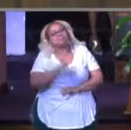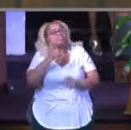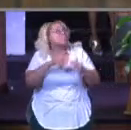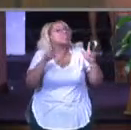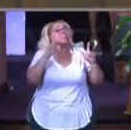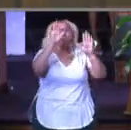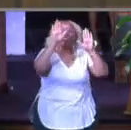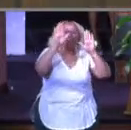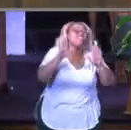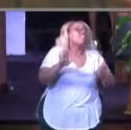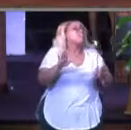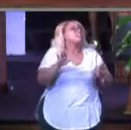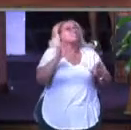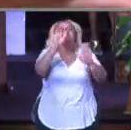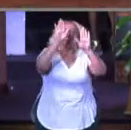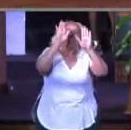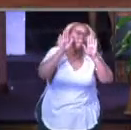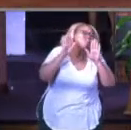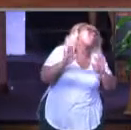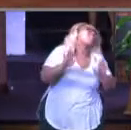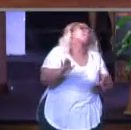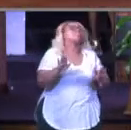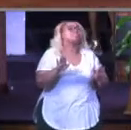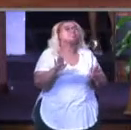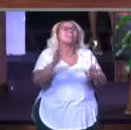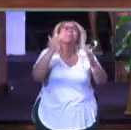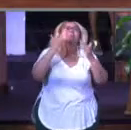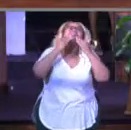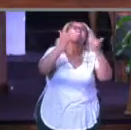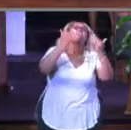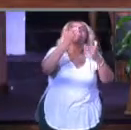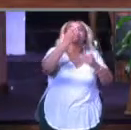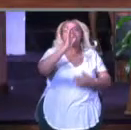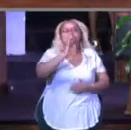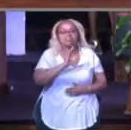You are the great. You are the great. You are the great. You are the great. Thank you, God.